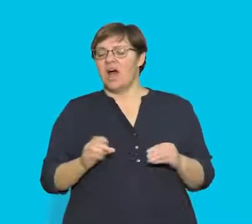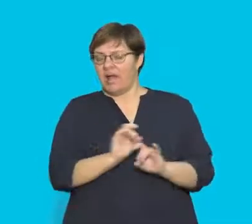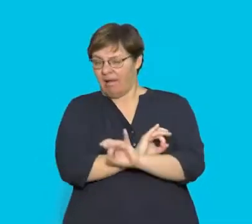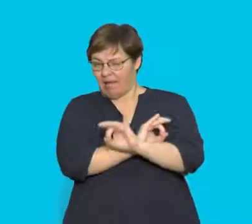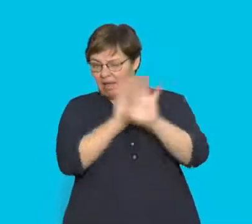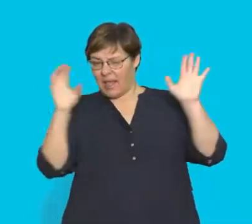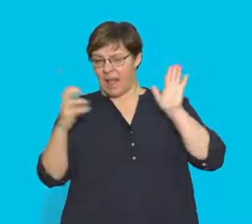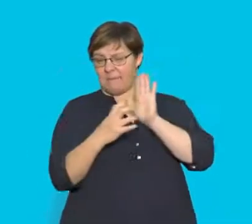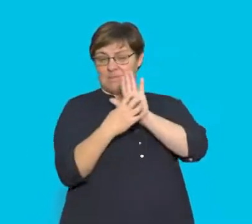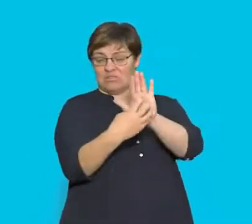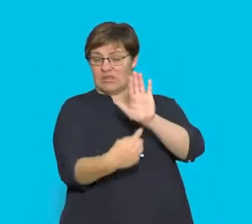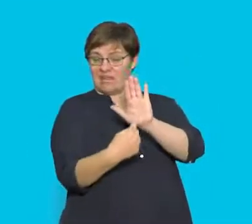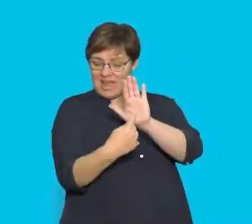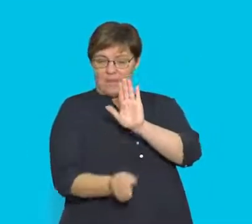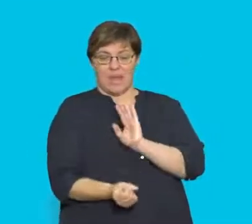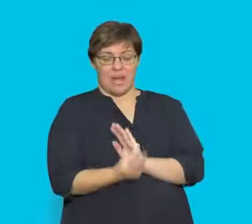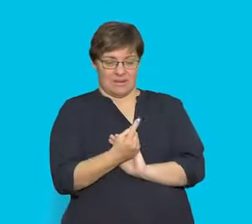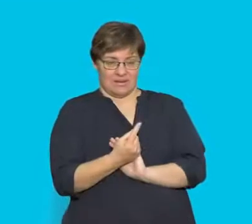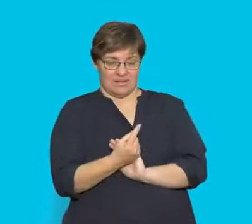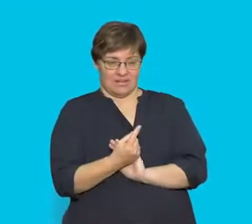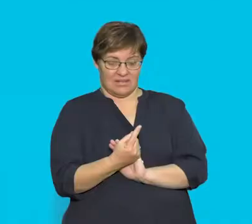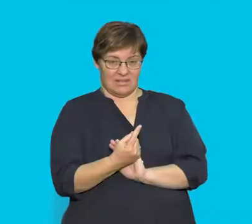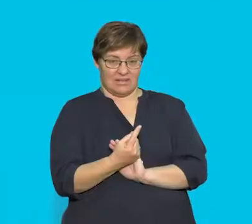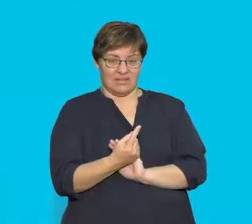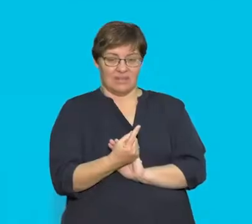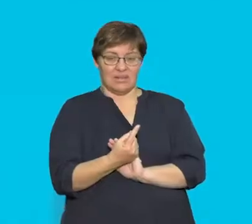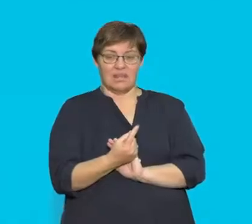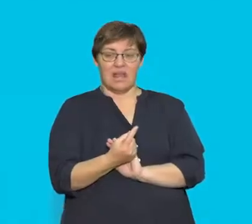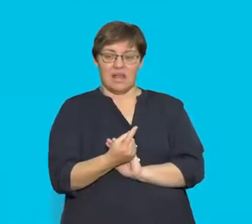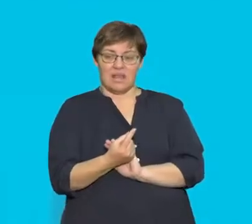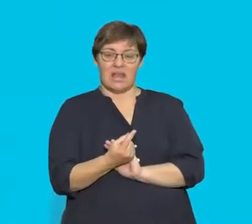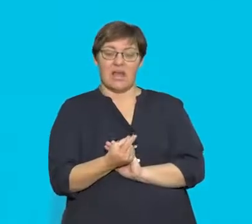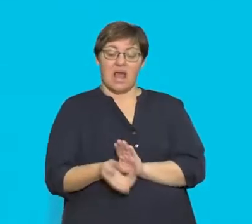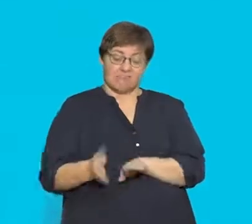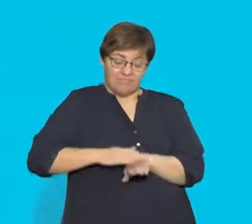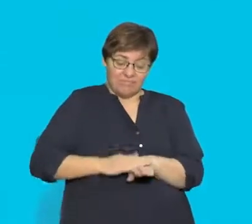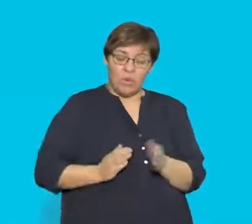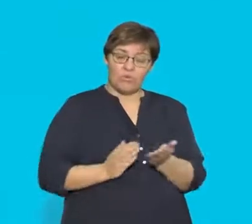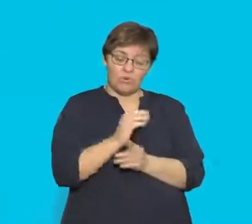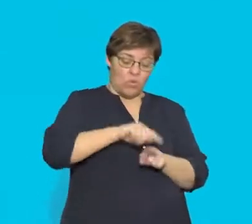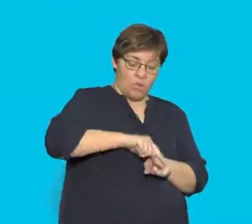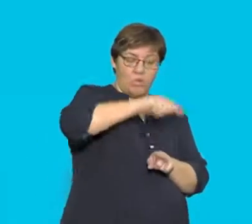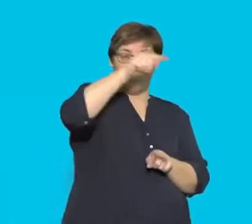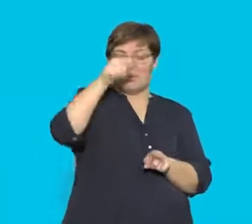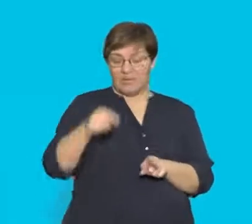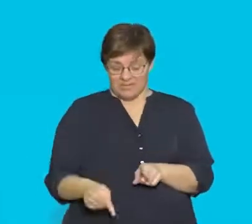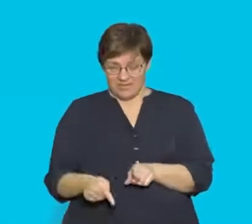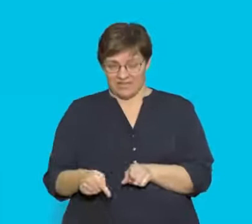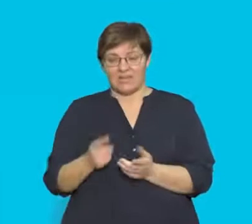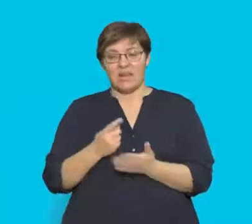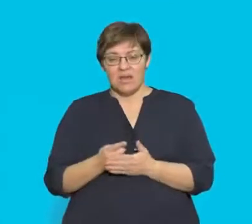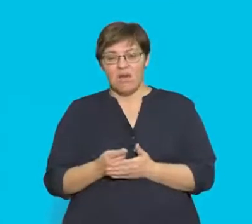a very good picture of what's happening when we put a current through a loop. We're